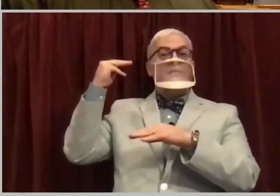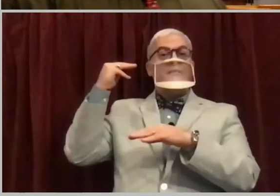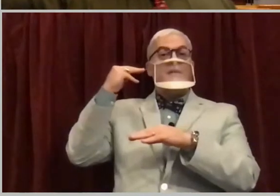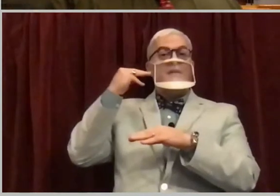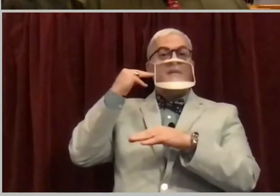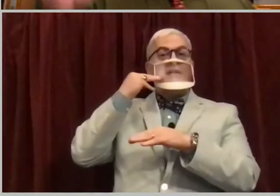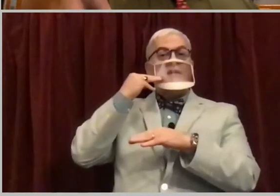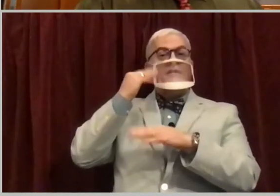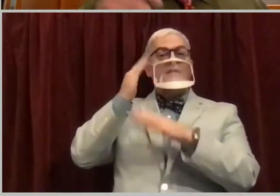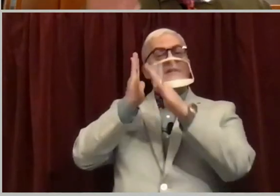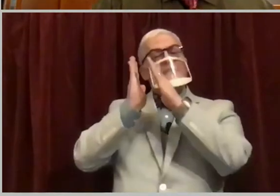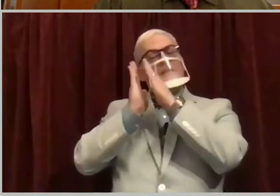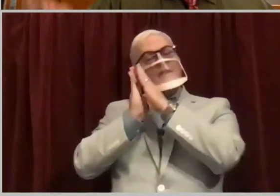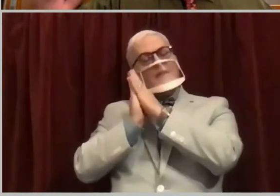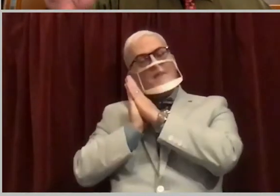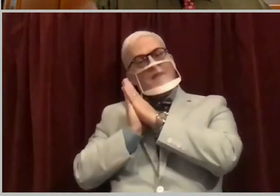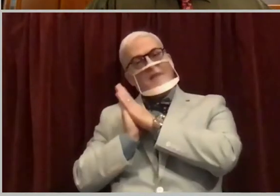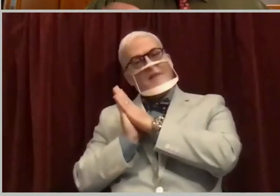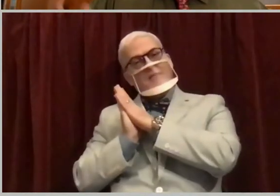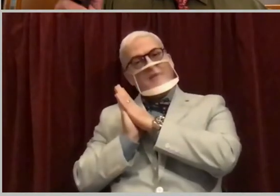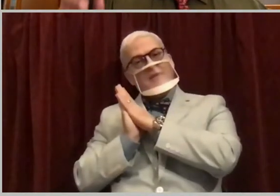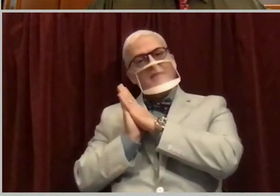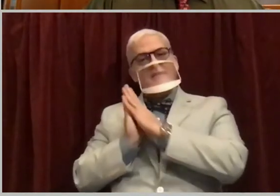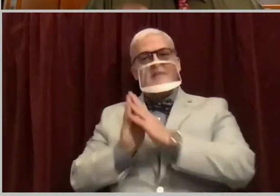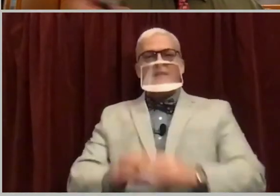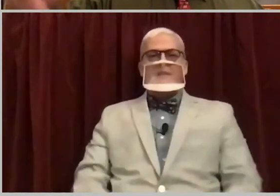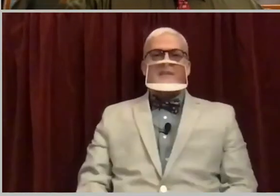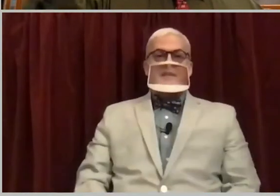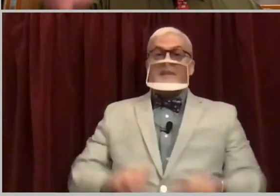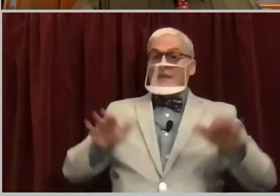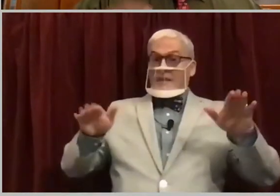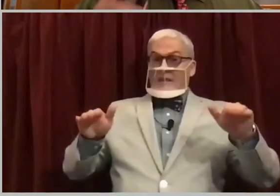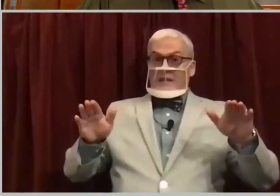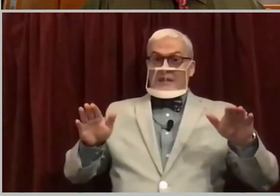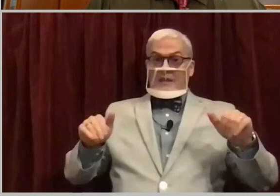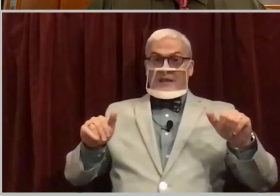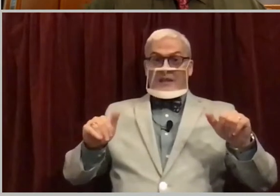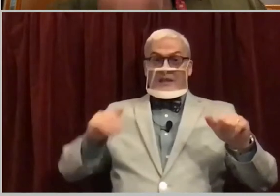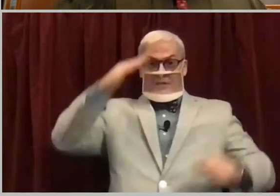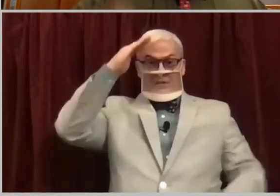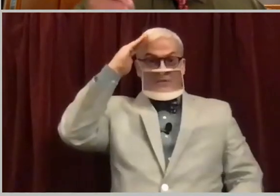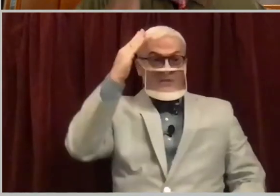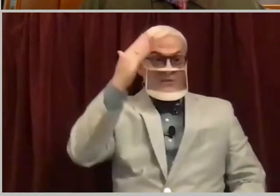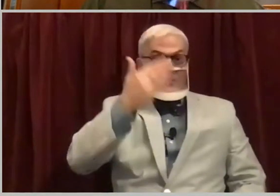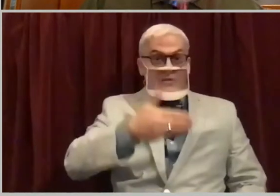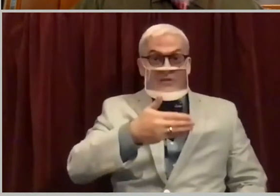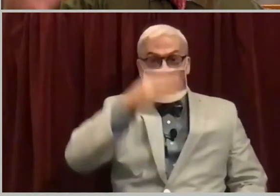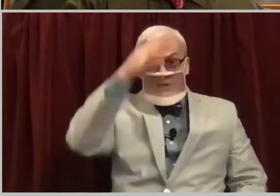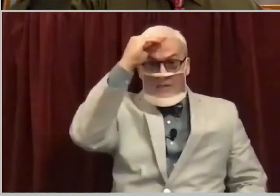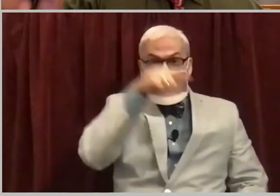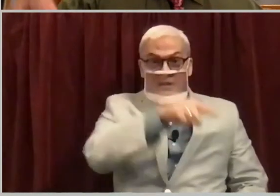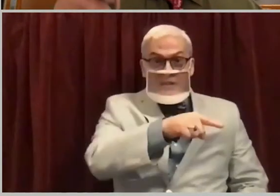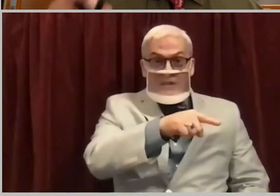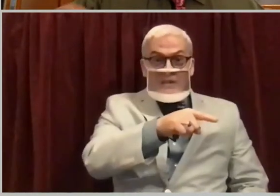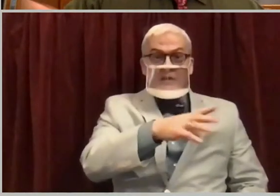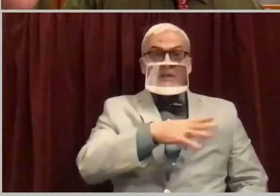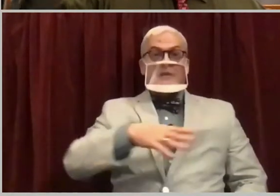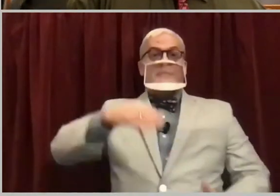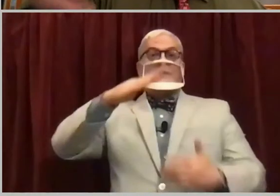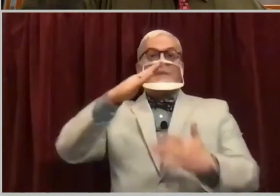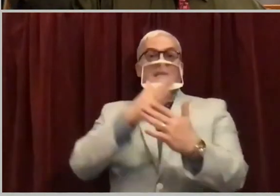on Mary's lap is sleeping, whom